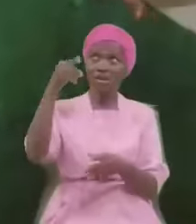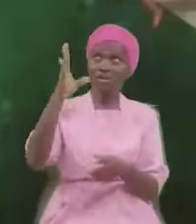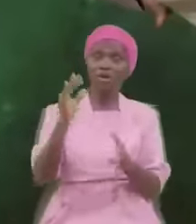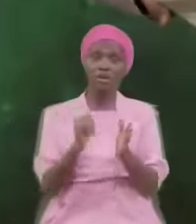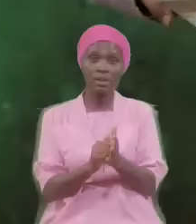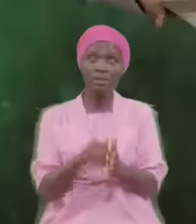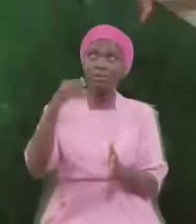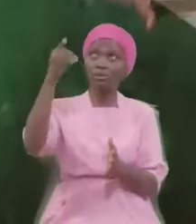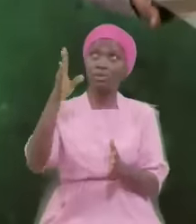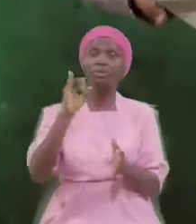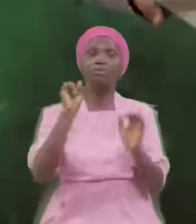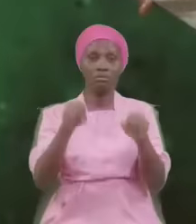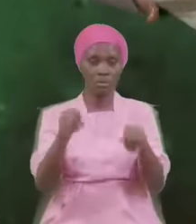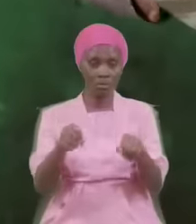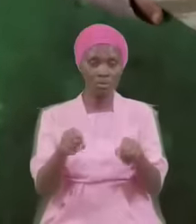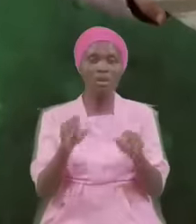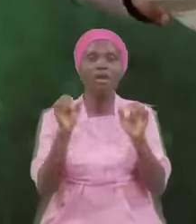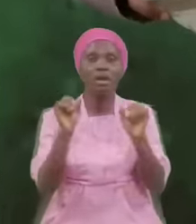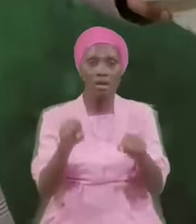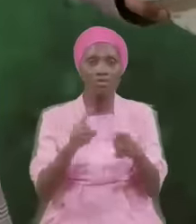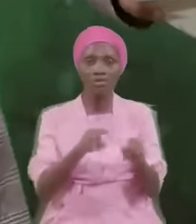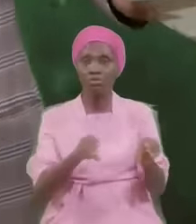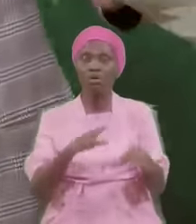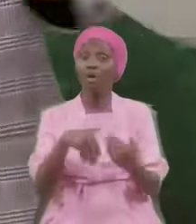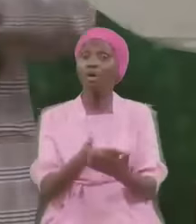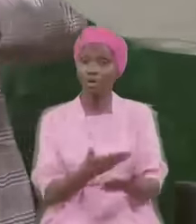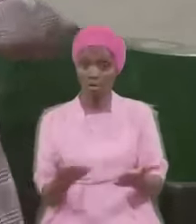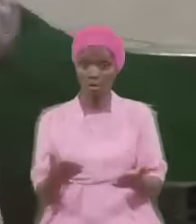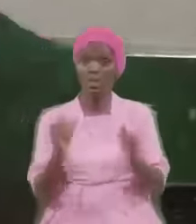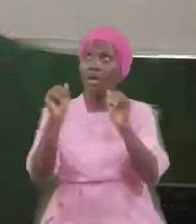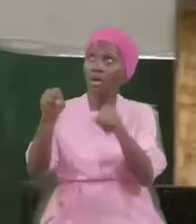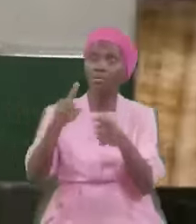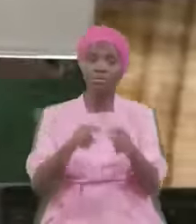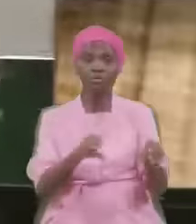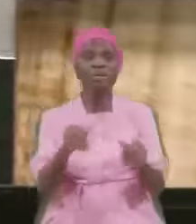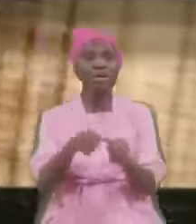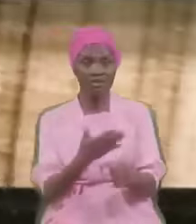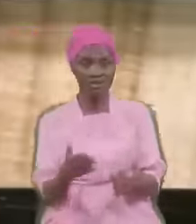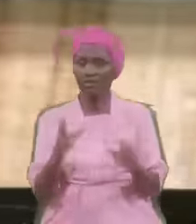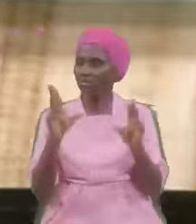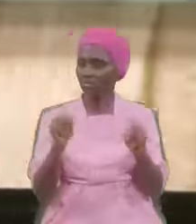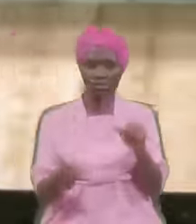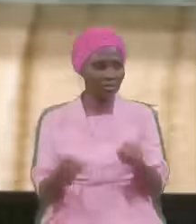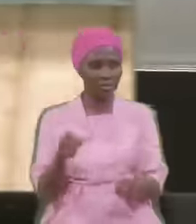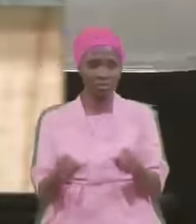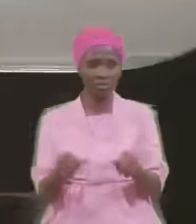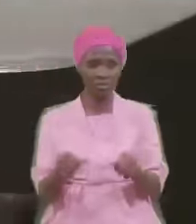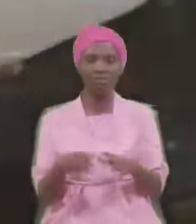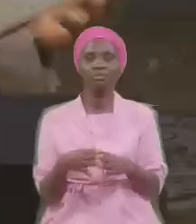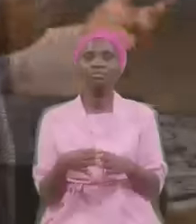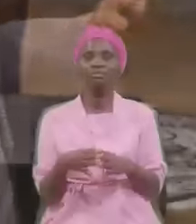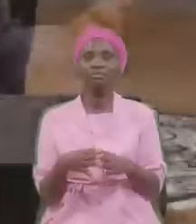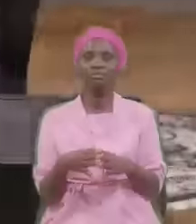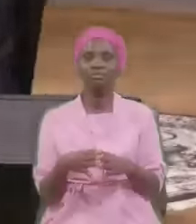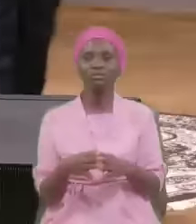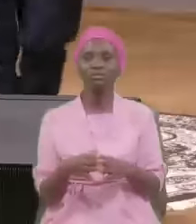God is able to do all things, able to do everything, no doubt. Where we